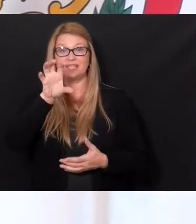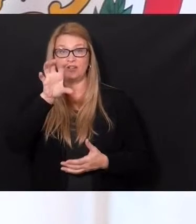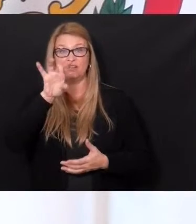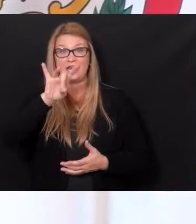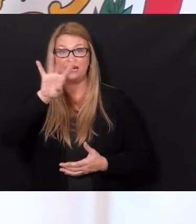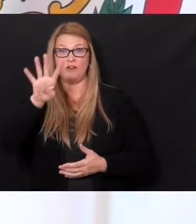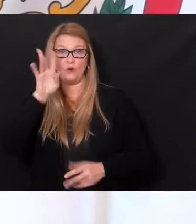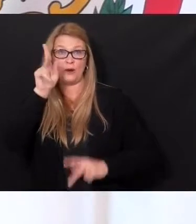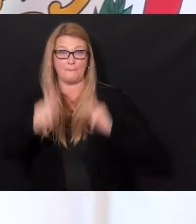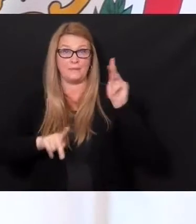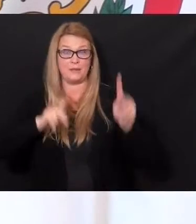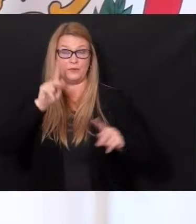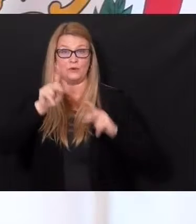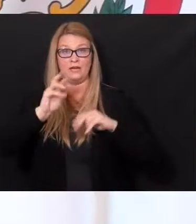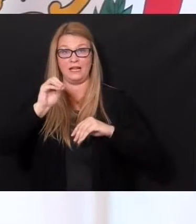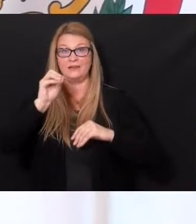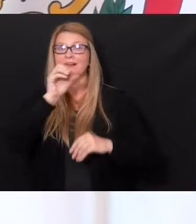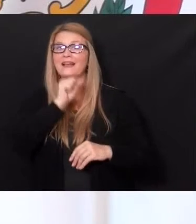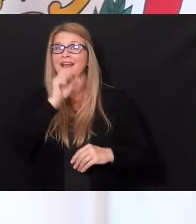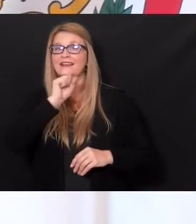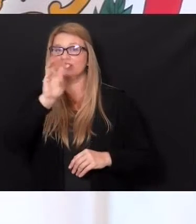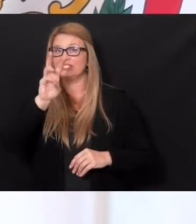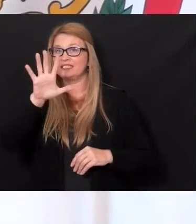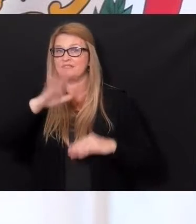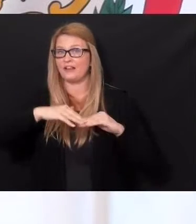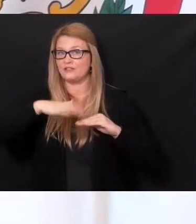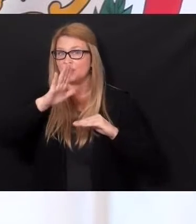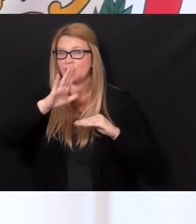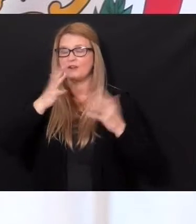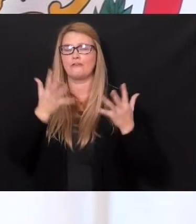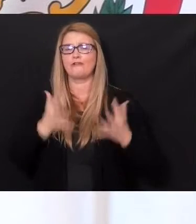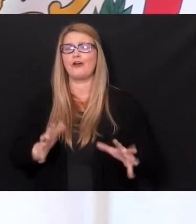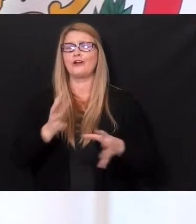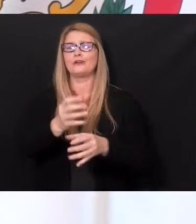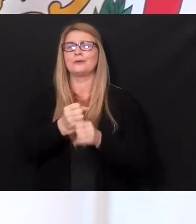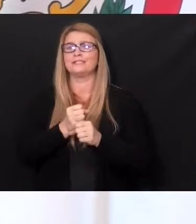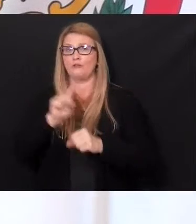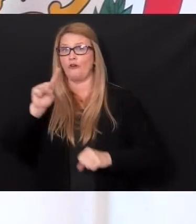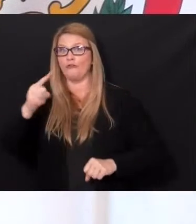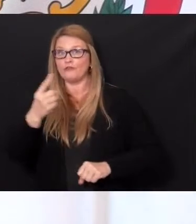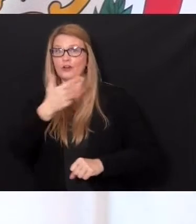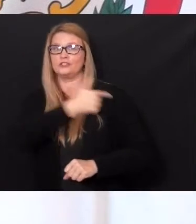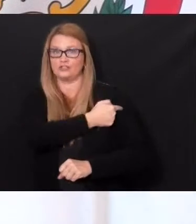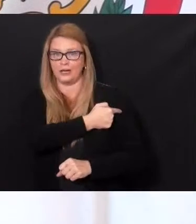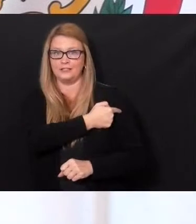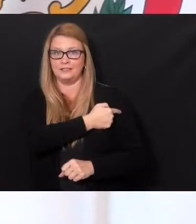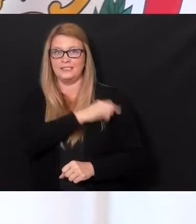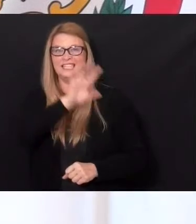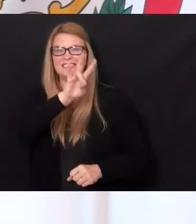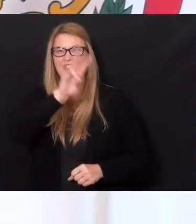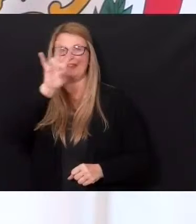149,684 individuals of 65 and older have now received their first shot.